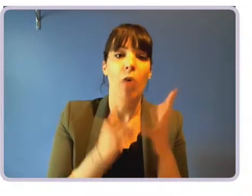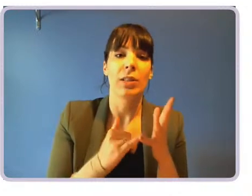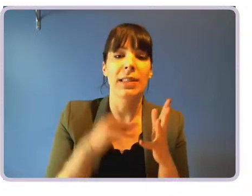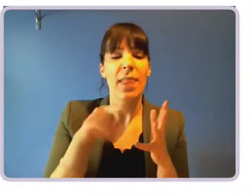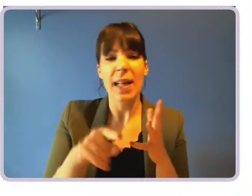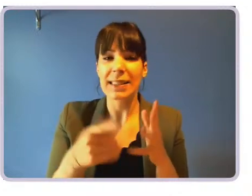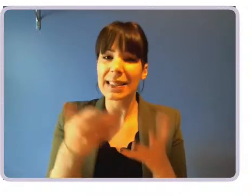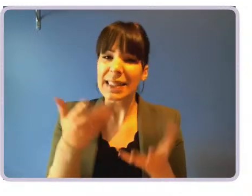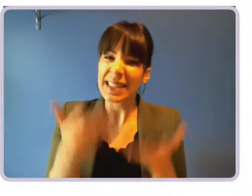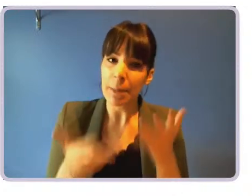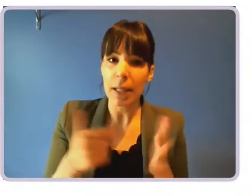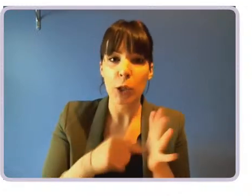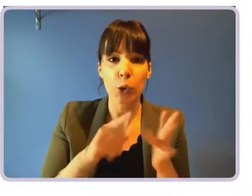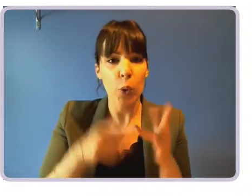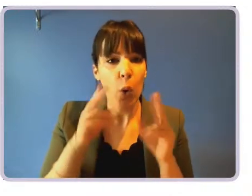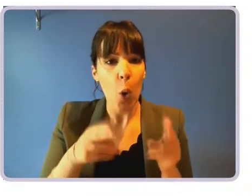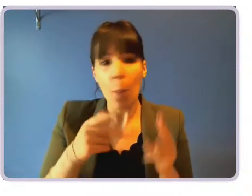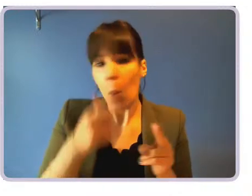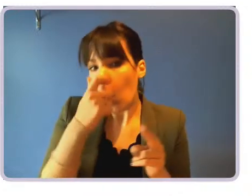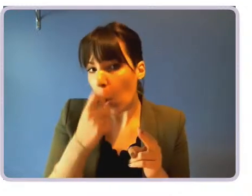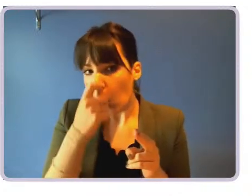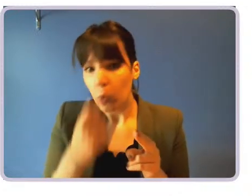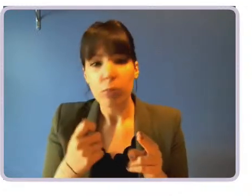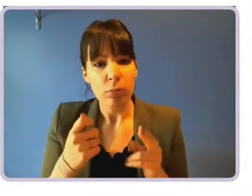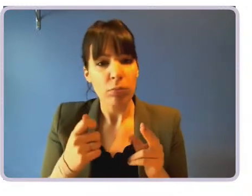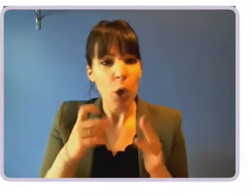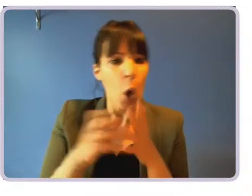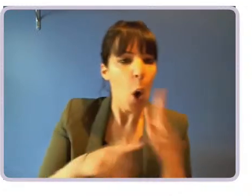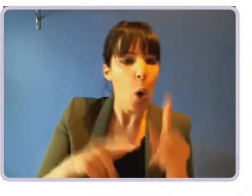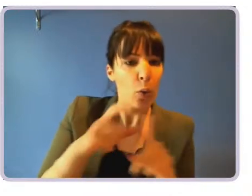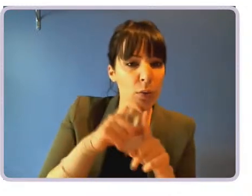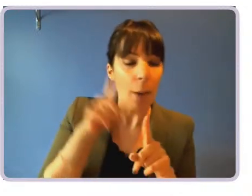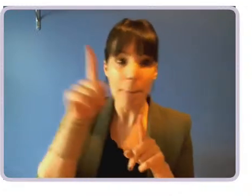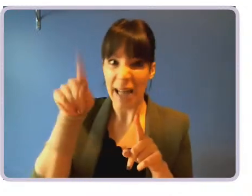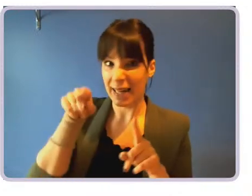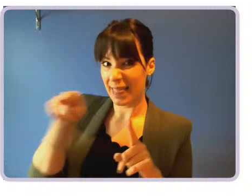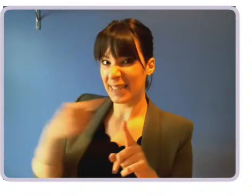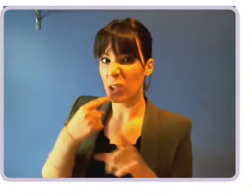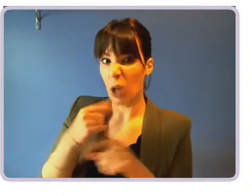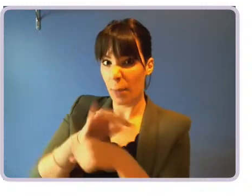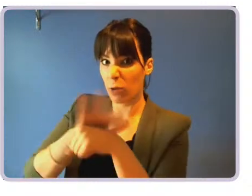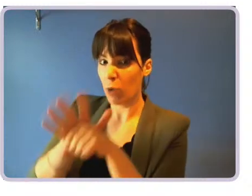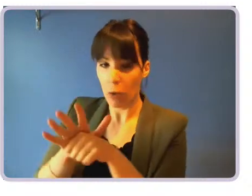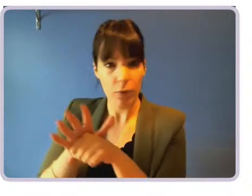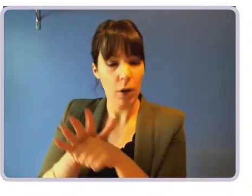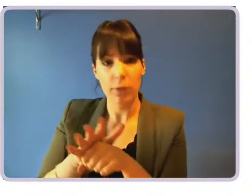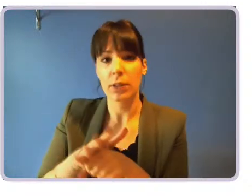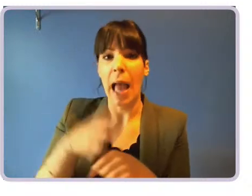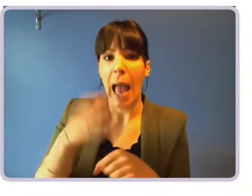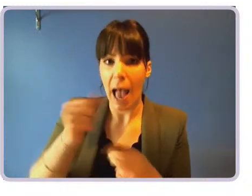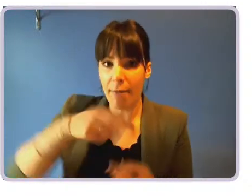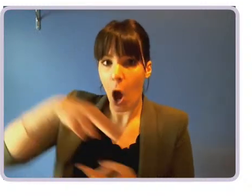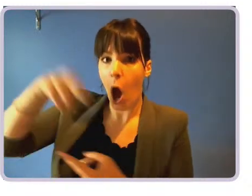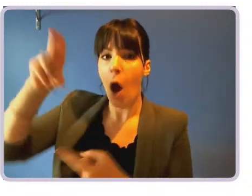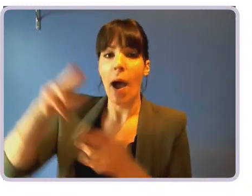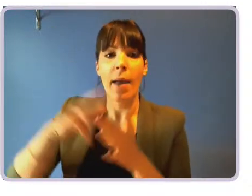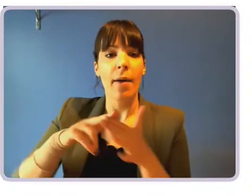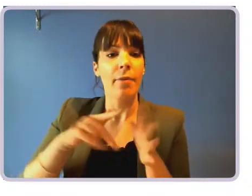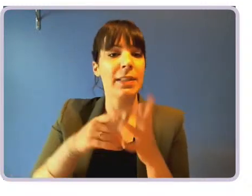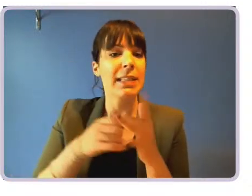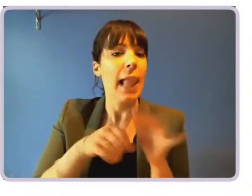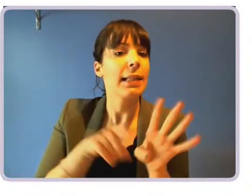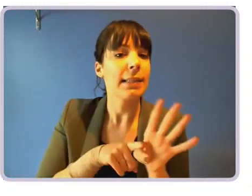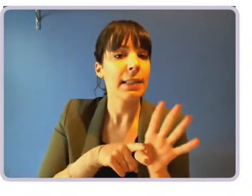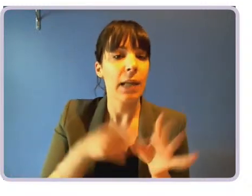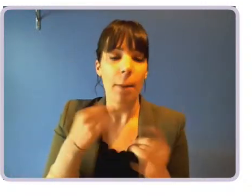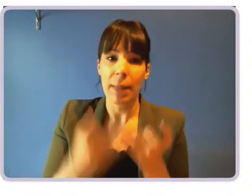strain is particularly infectious and has high case fatality. The actual, which means more